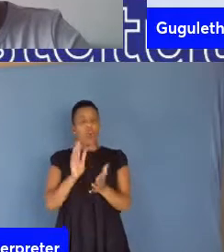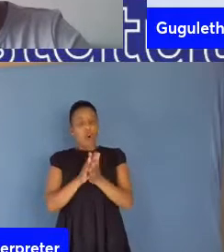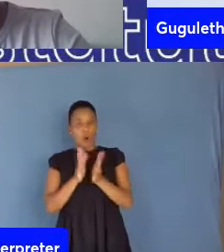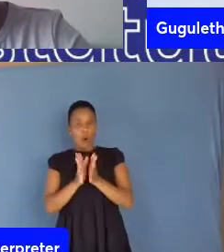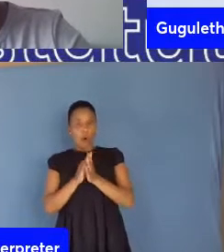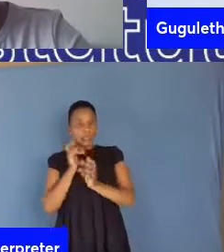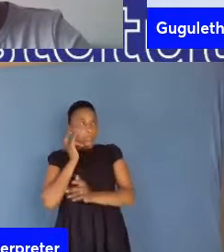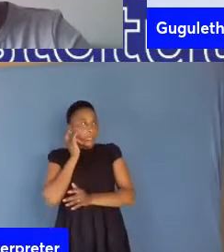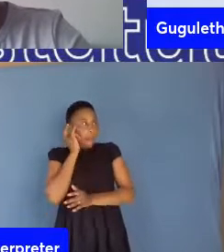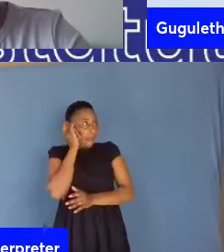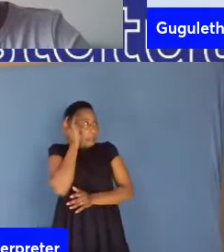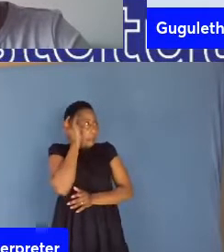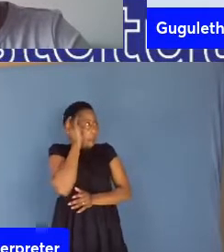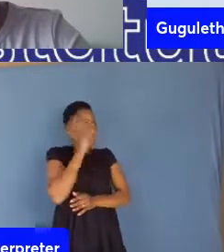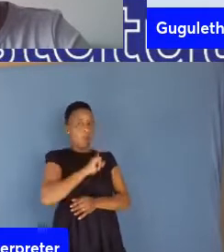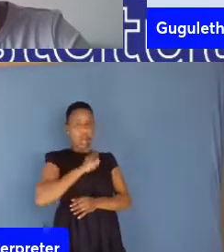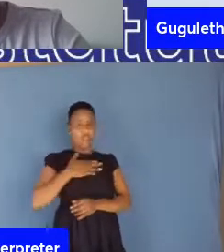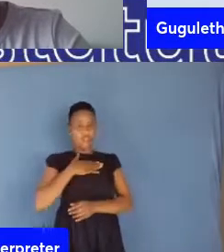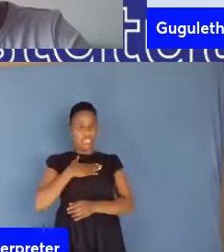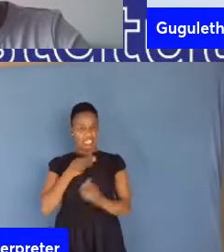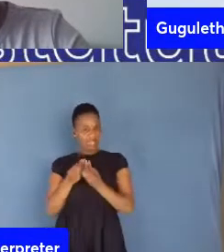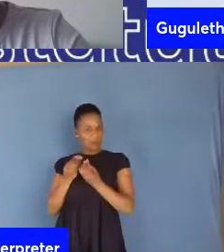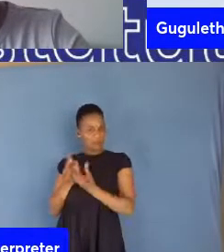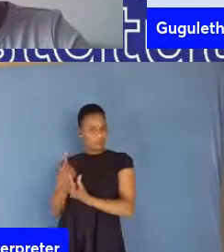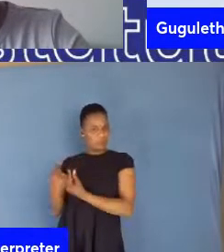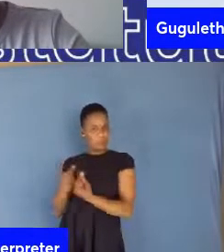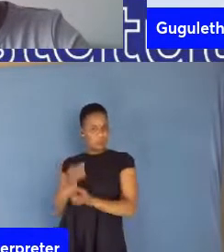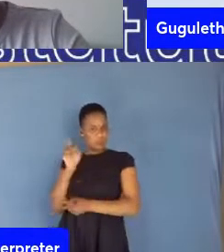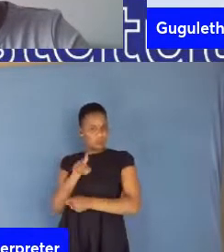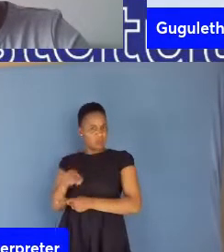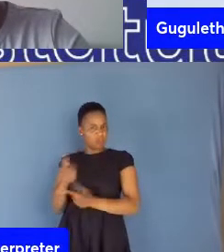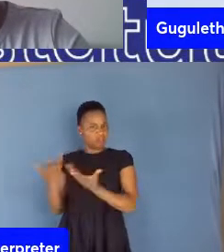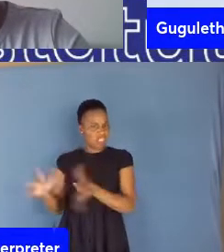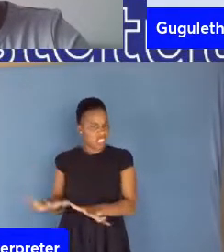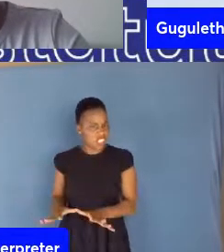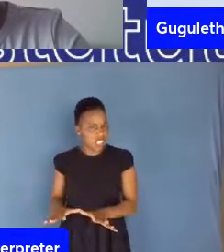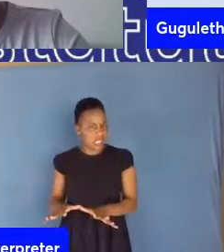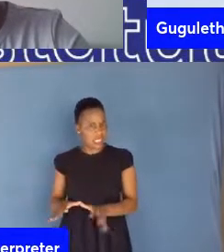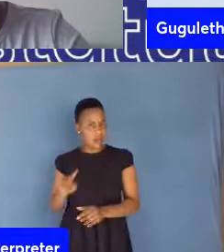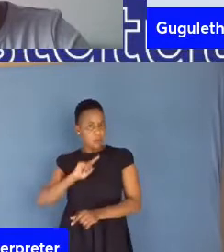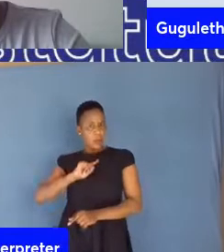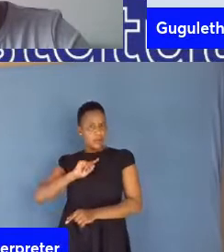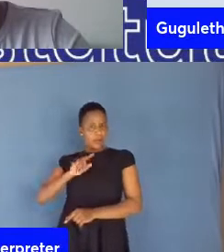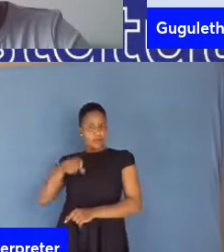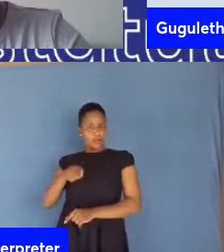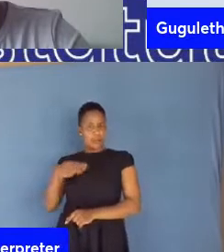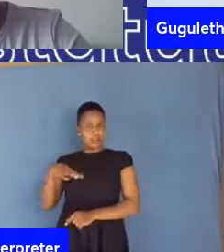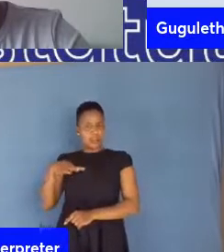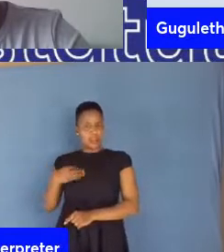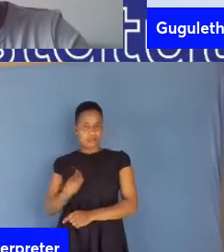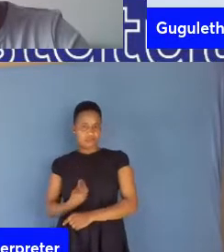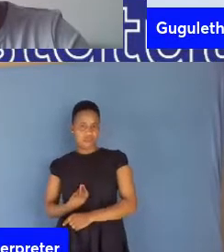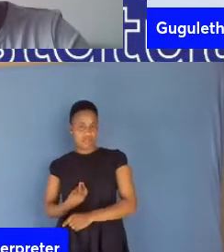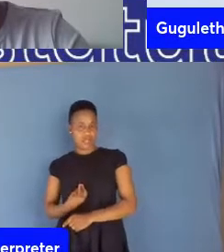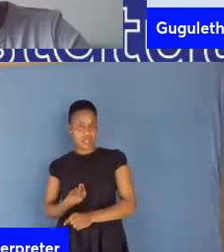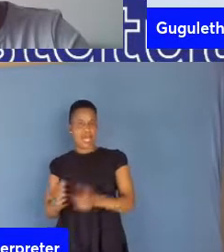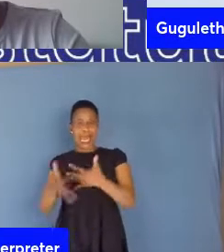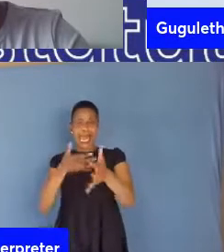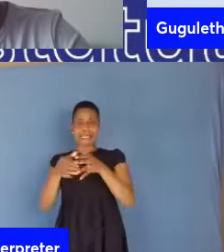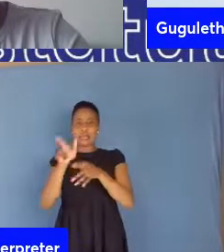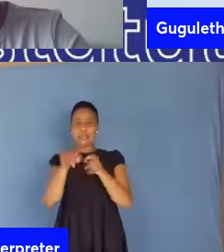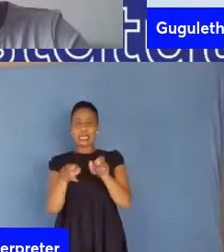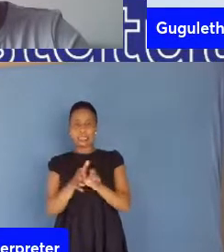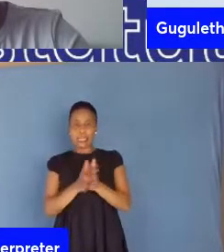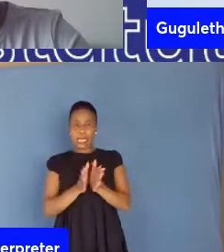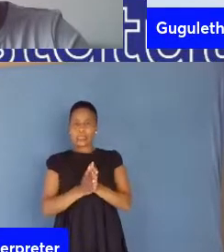as a little girl. Anybody who has experienced abuse under the age of 16